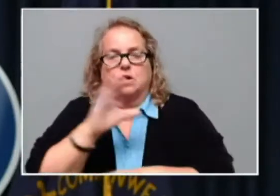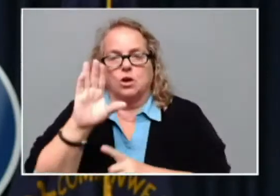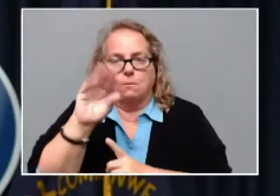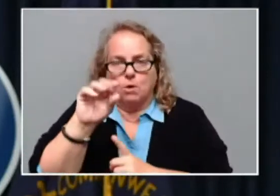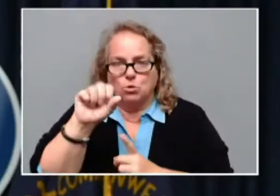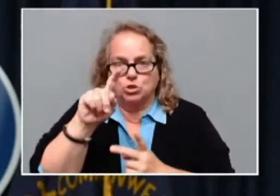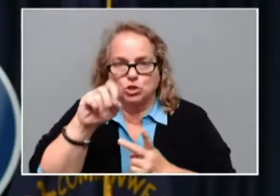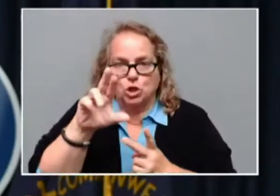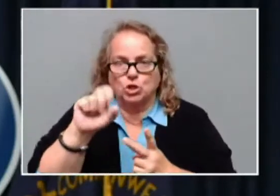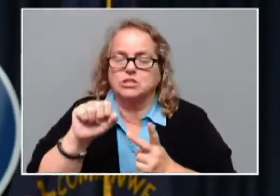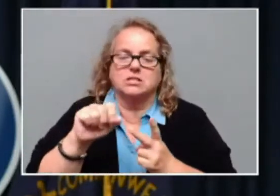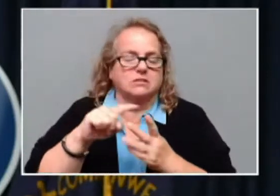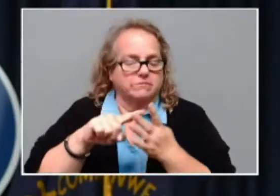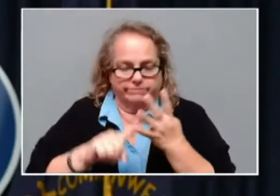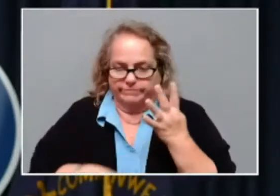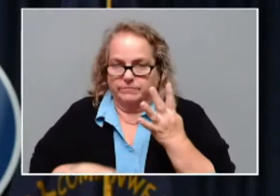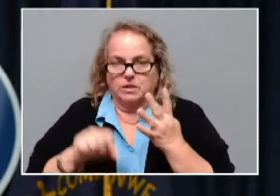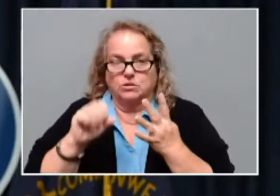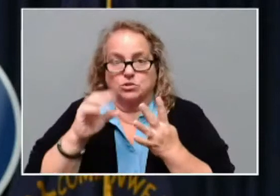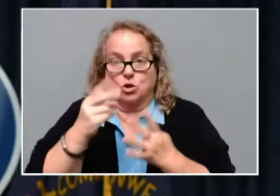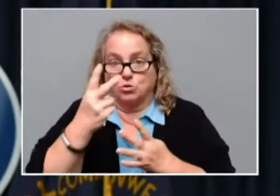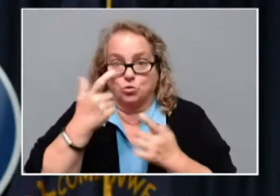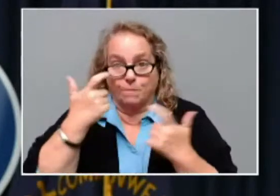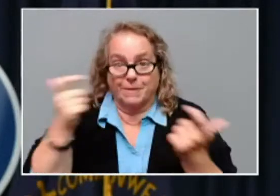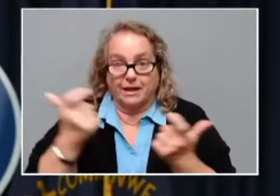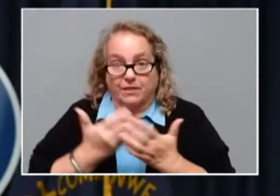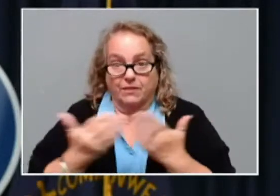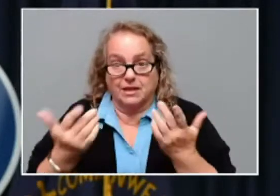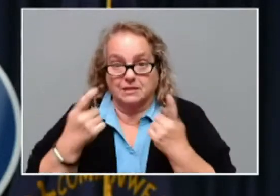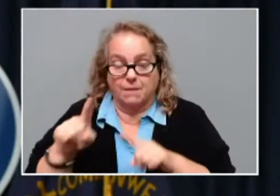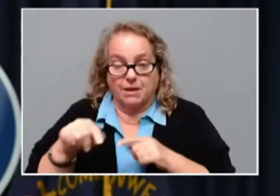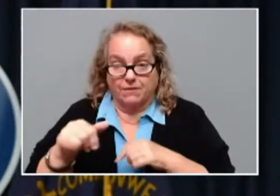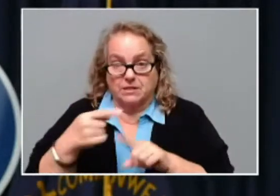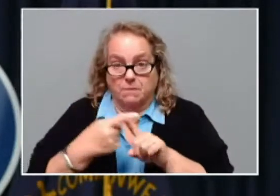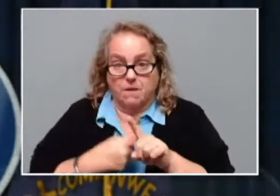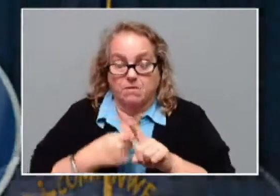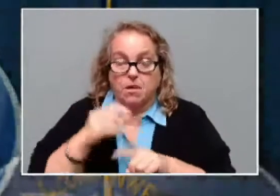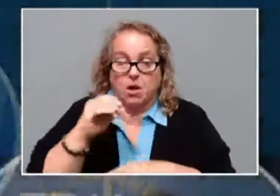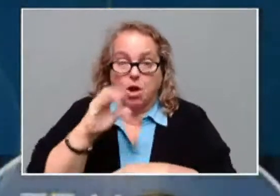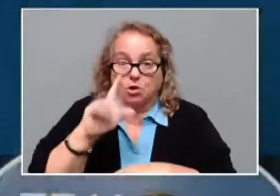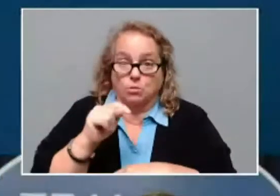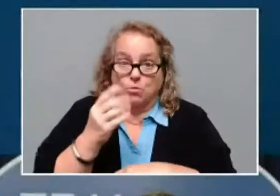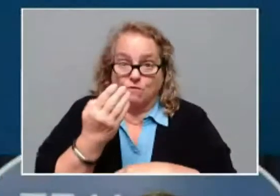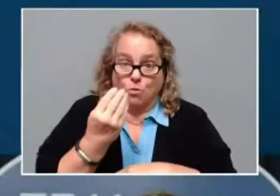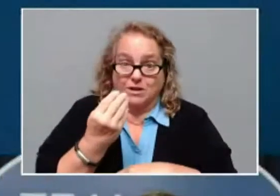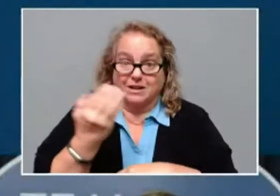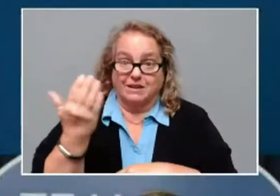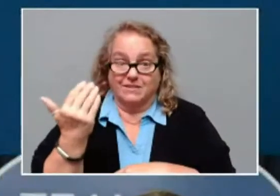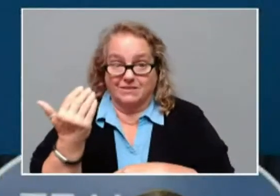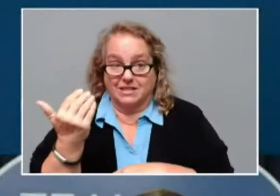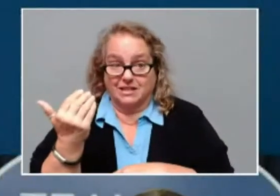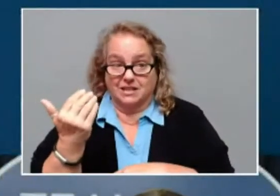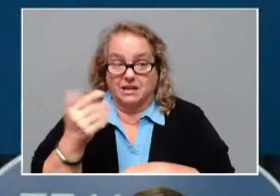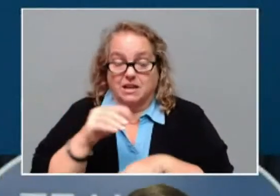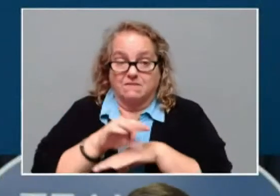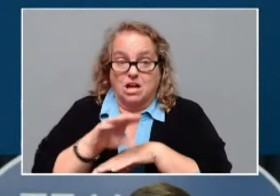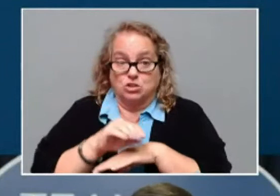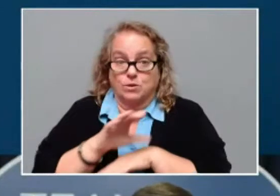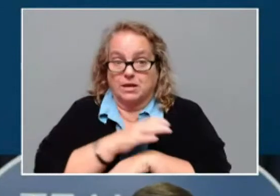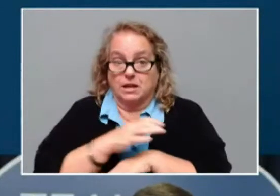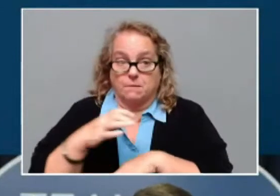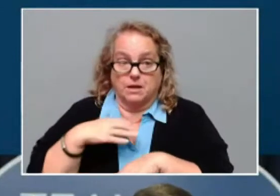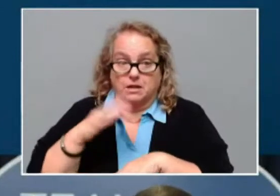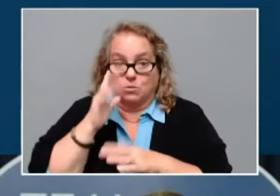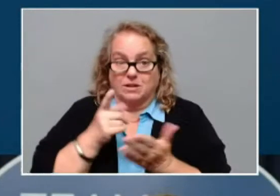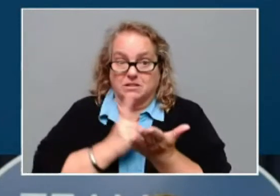So two major things going on this month. October 14th and 15th, the advisory committee will discuss booster doses of